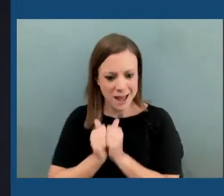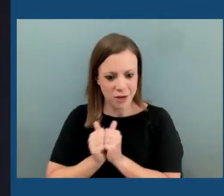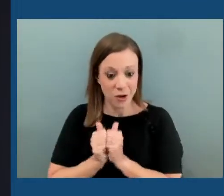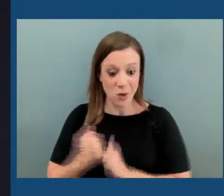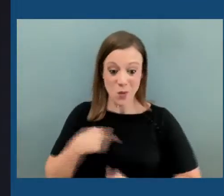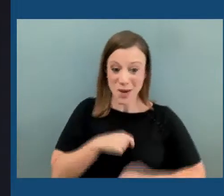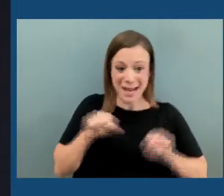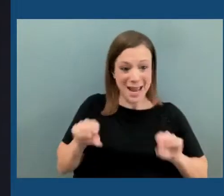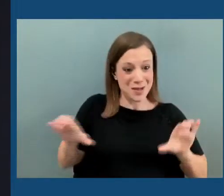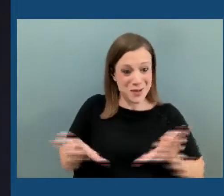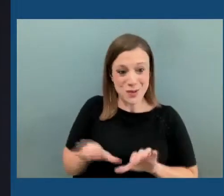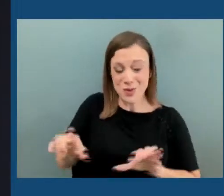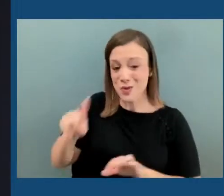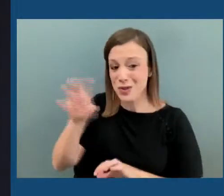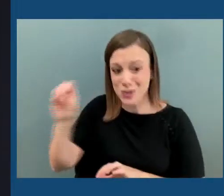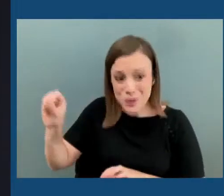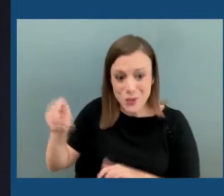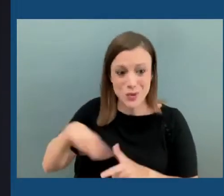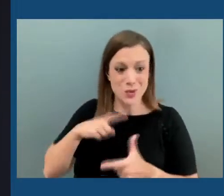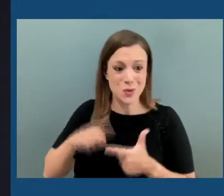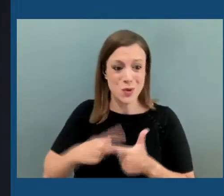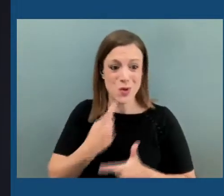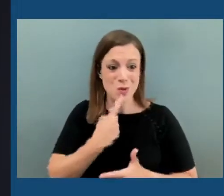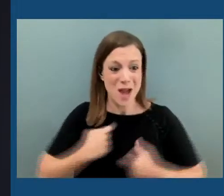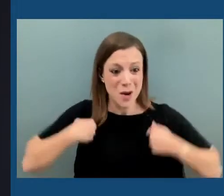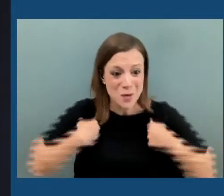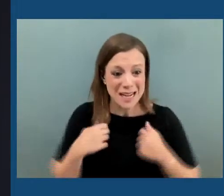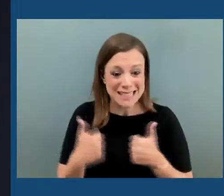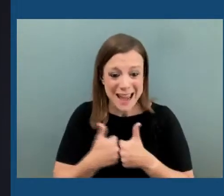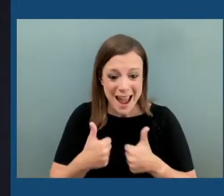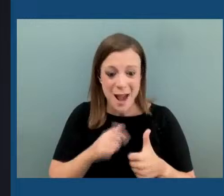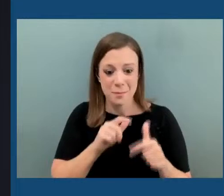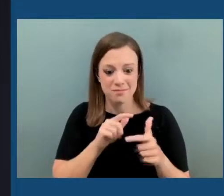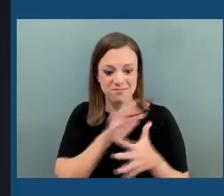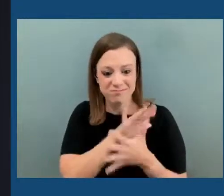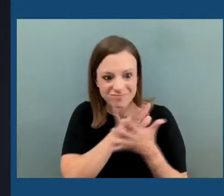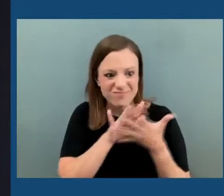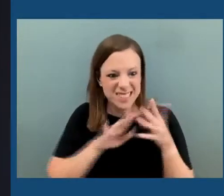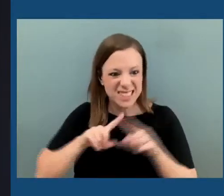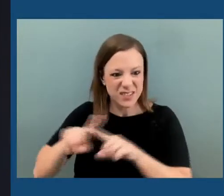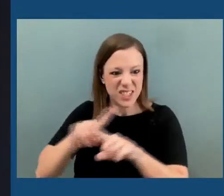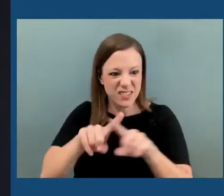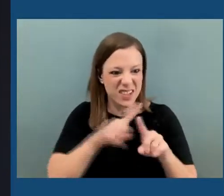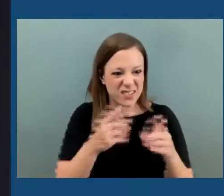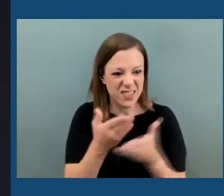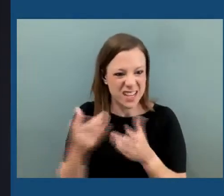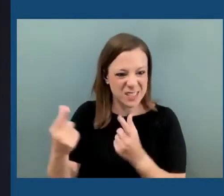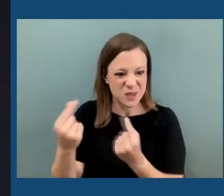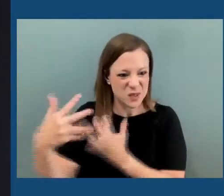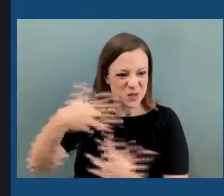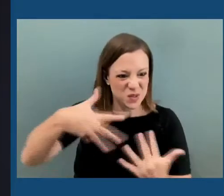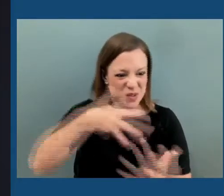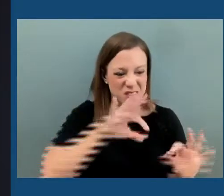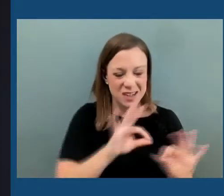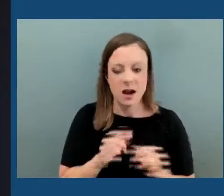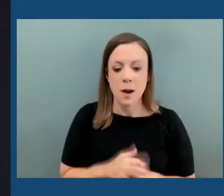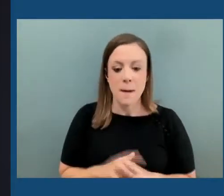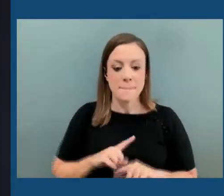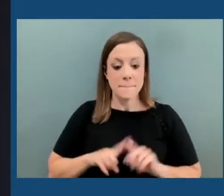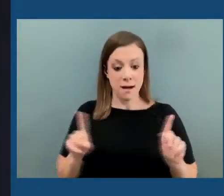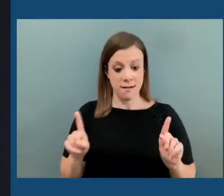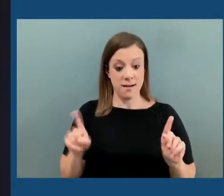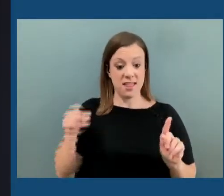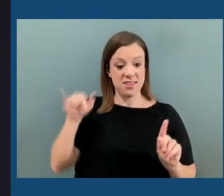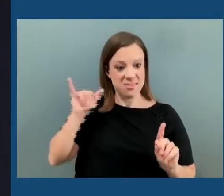all those wonderful amenities that we have, but all of those are also the beneficiary of that partnership of state investments that our governor and